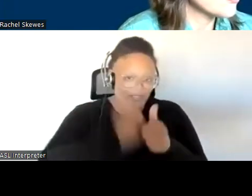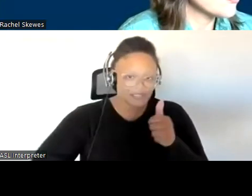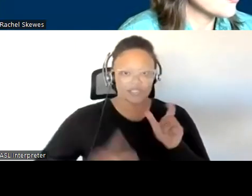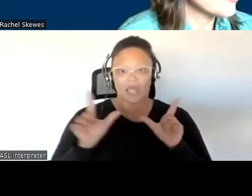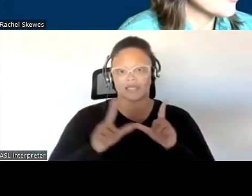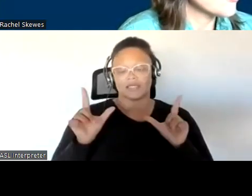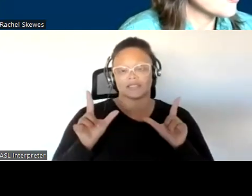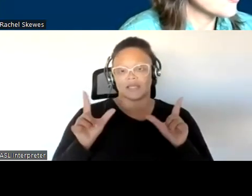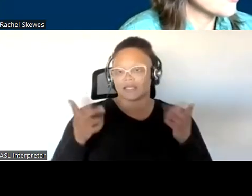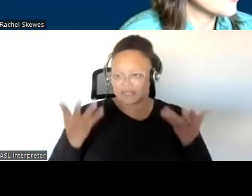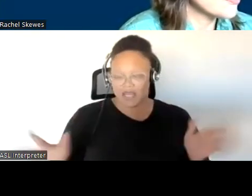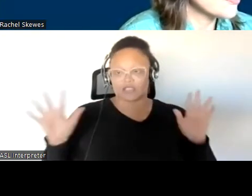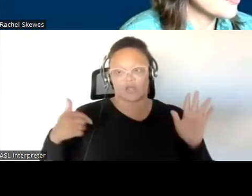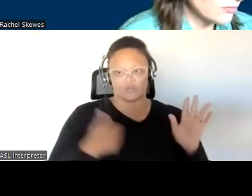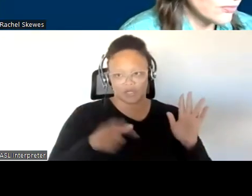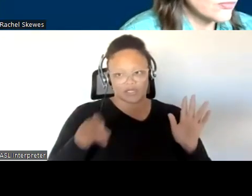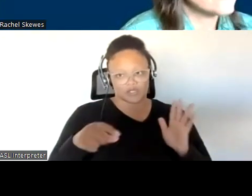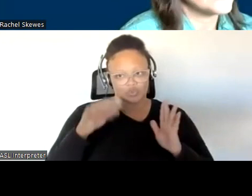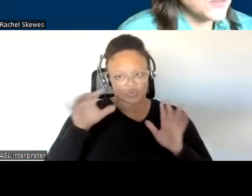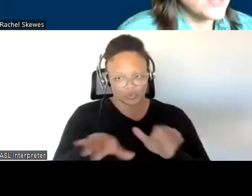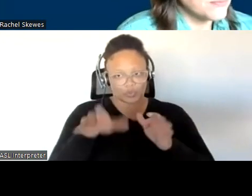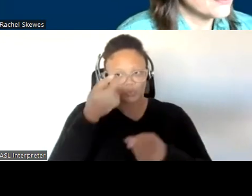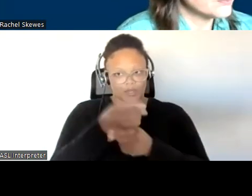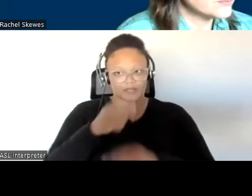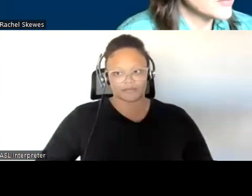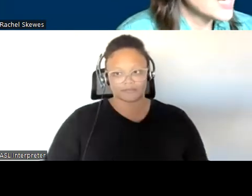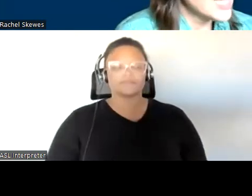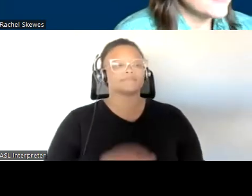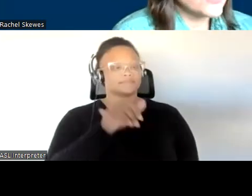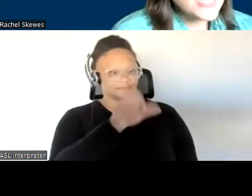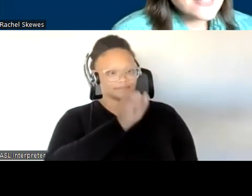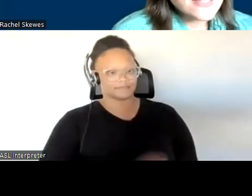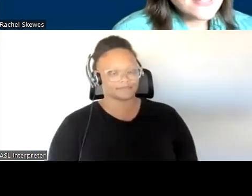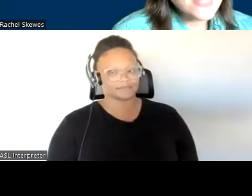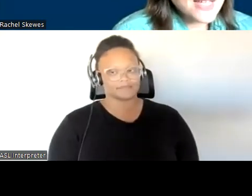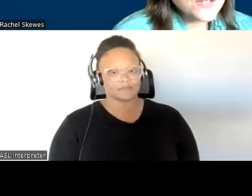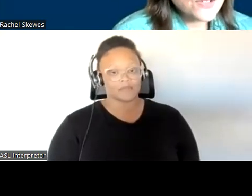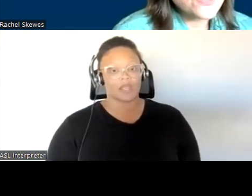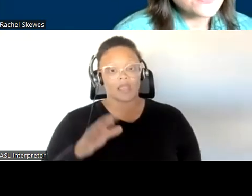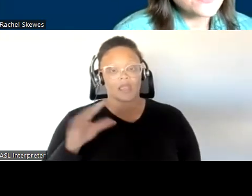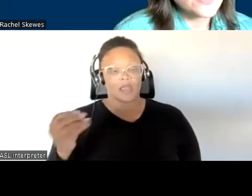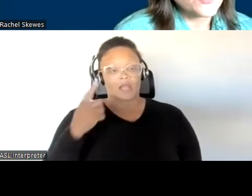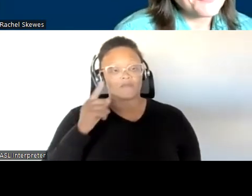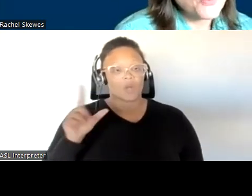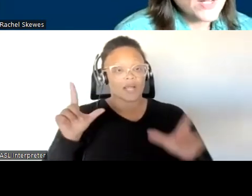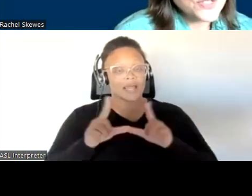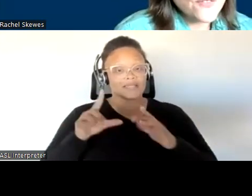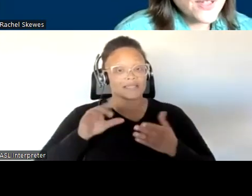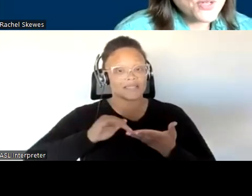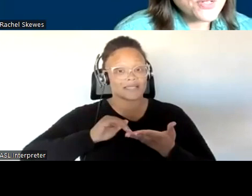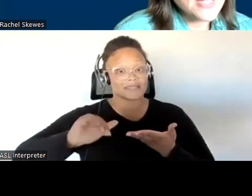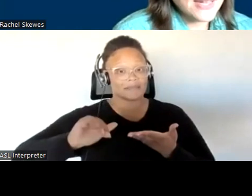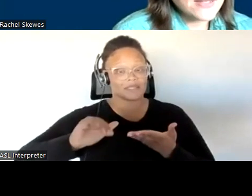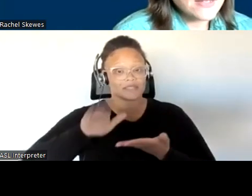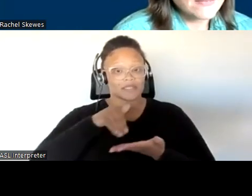license is all we needed to do. That's right. Okay. And for perfect. licensed exempt centers, it would be one